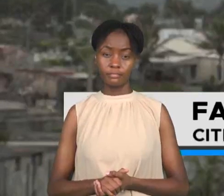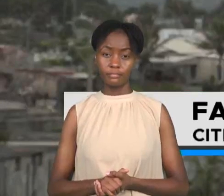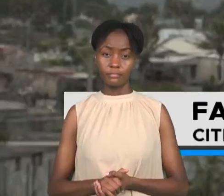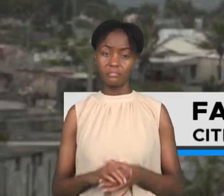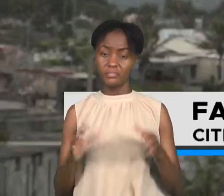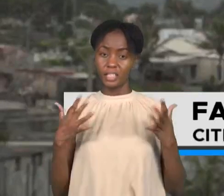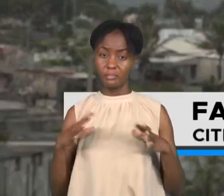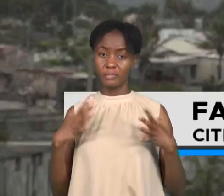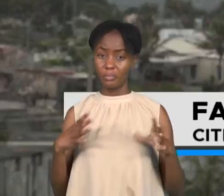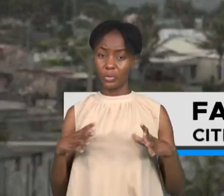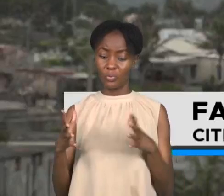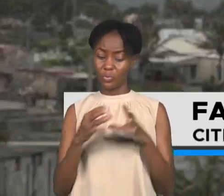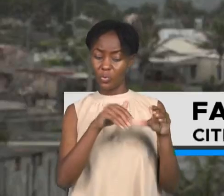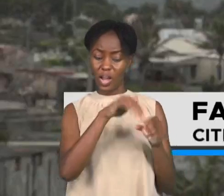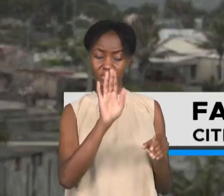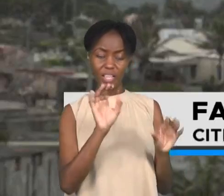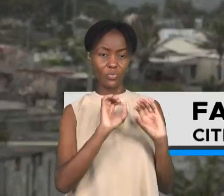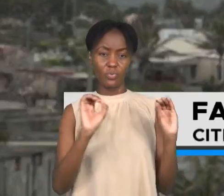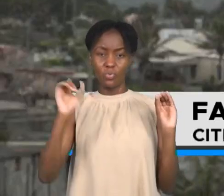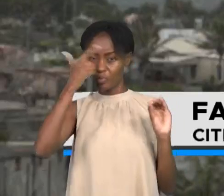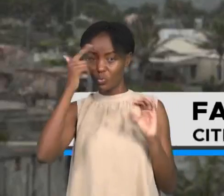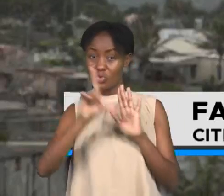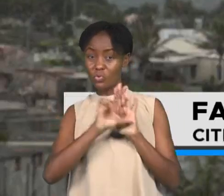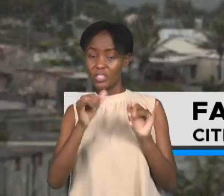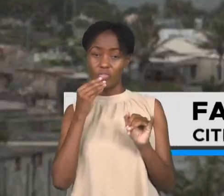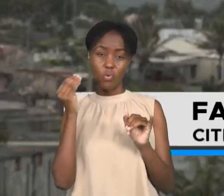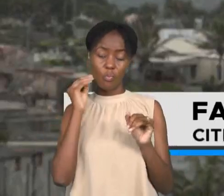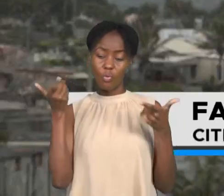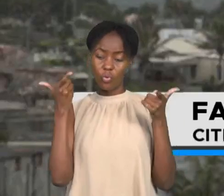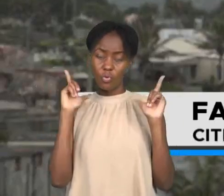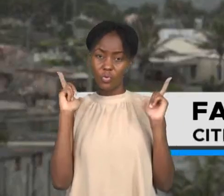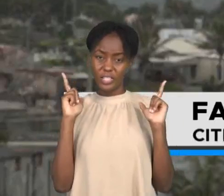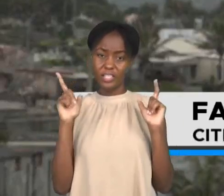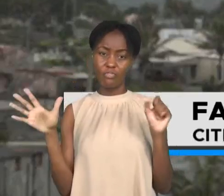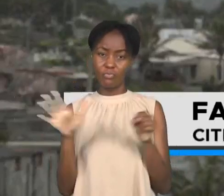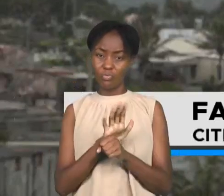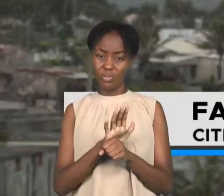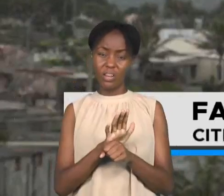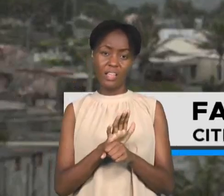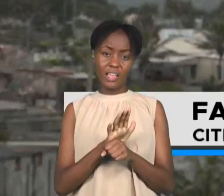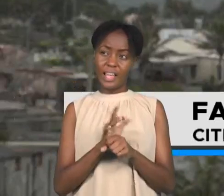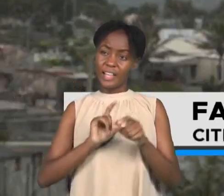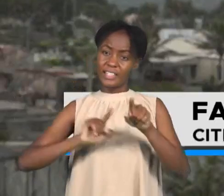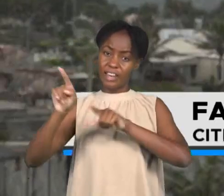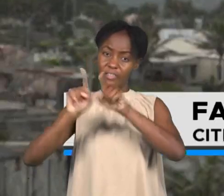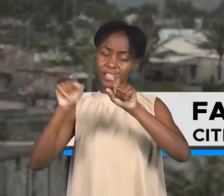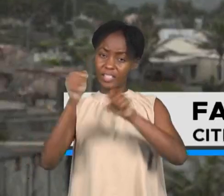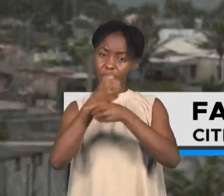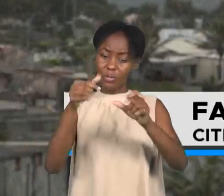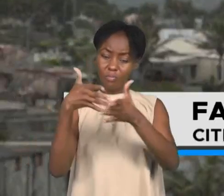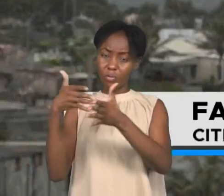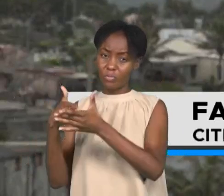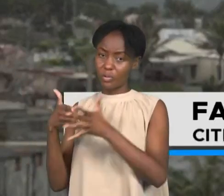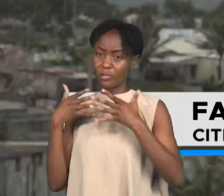People could not go out because of the lockdown. The trucks, the bush taxis that have to commute were not allowed, and people stayed more